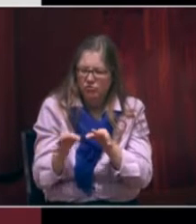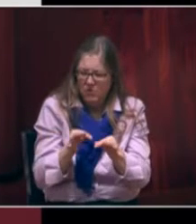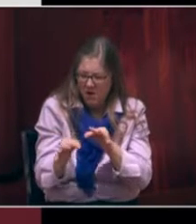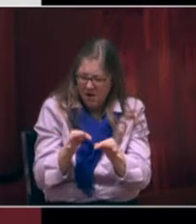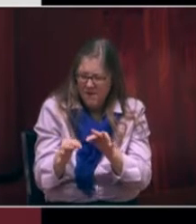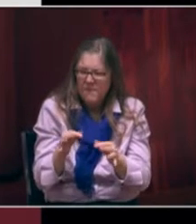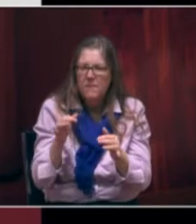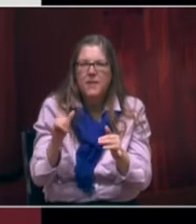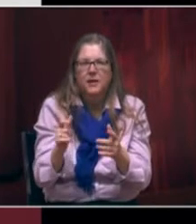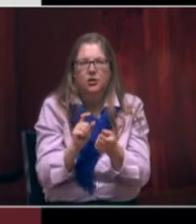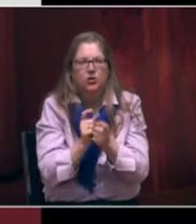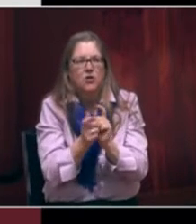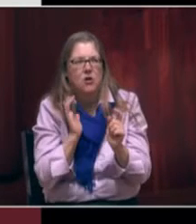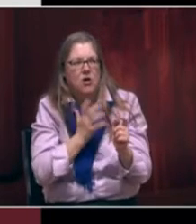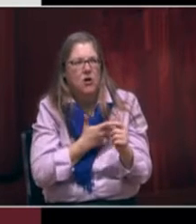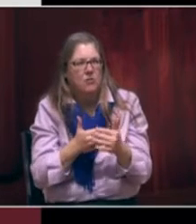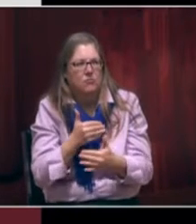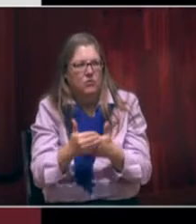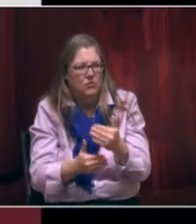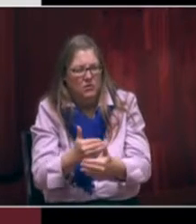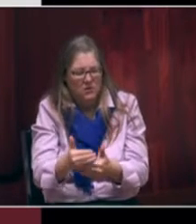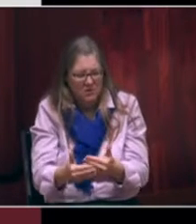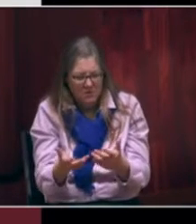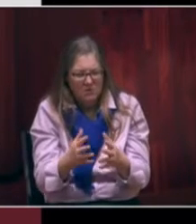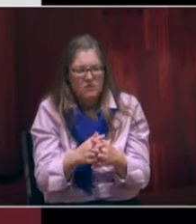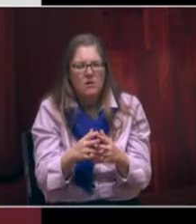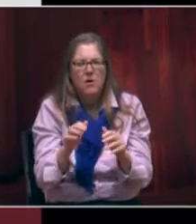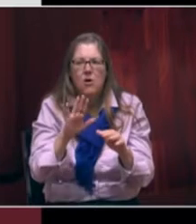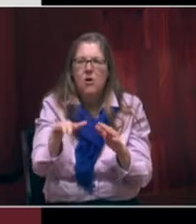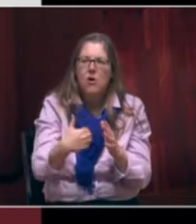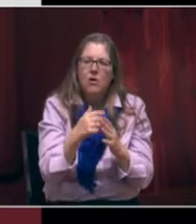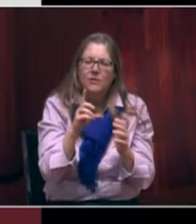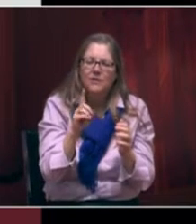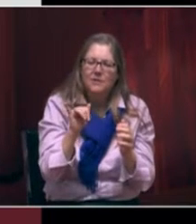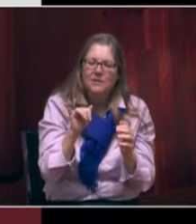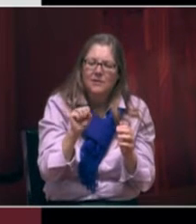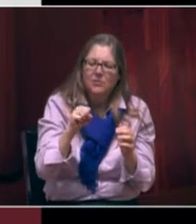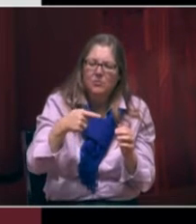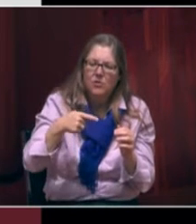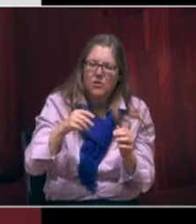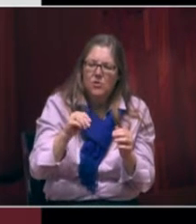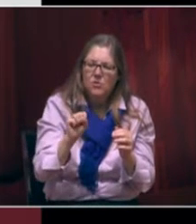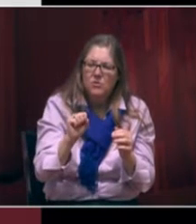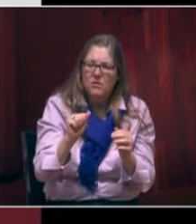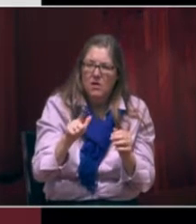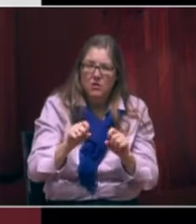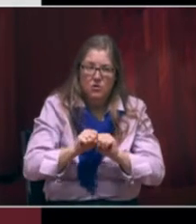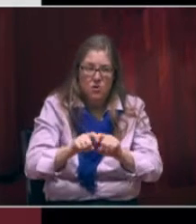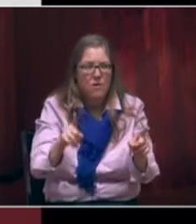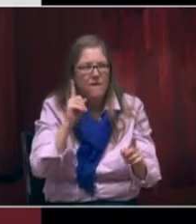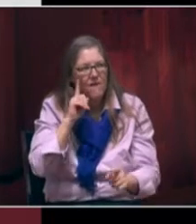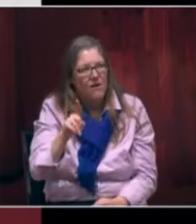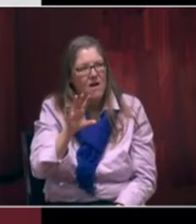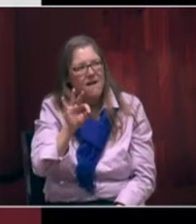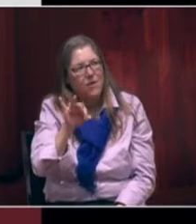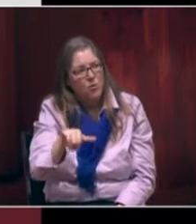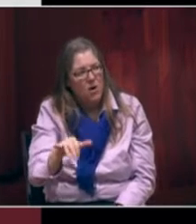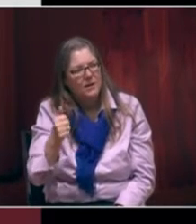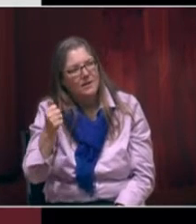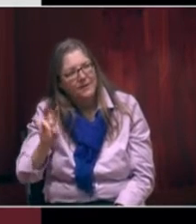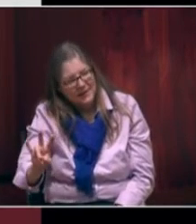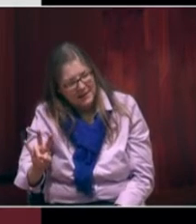process change, and we'll attach that letter with all disposal notices that are going out the rest of 2017. So you'll understand we've done a little